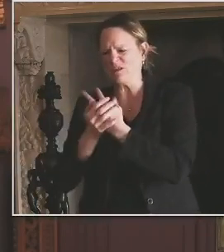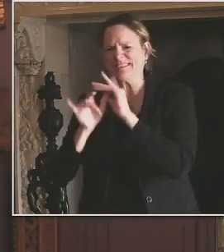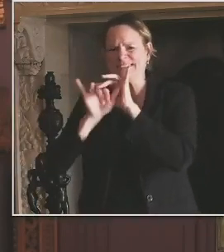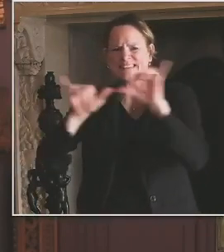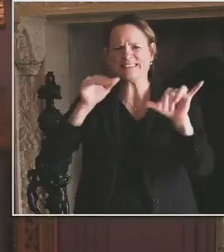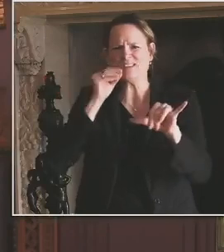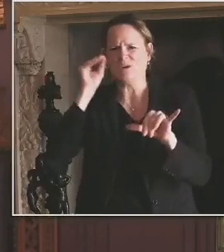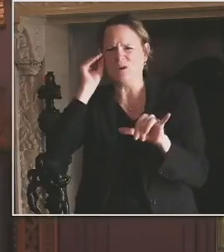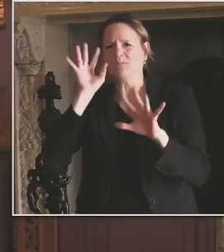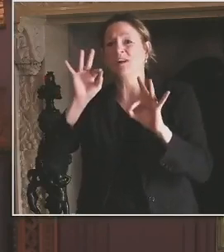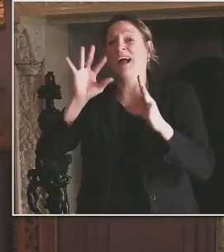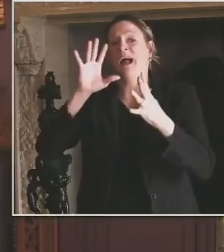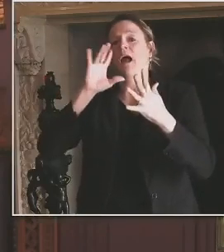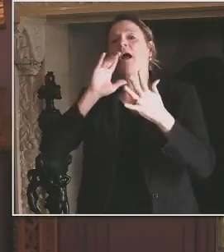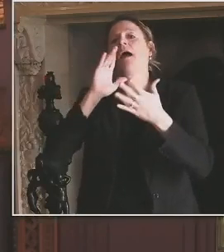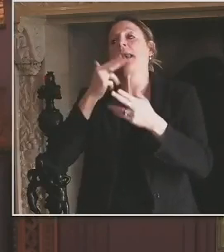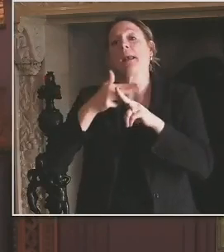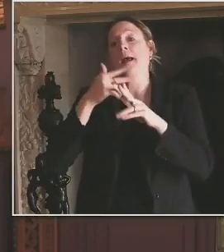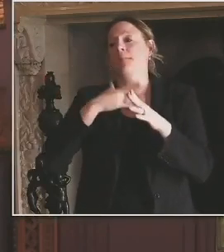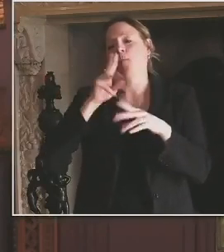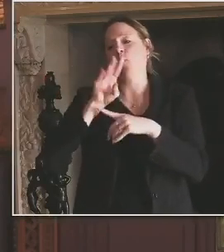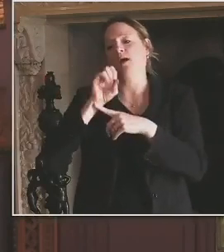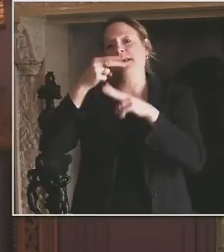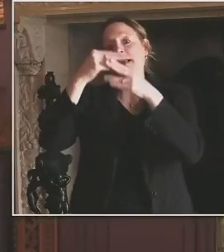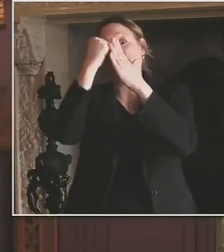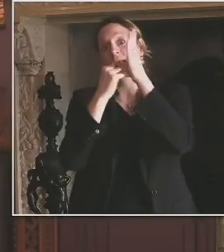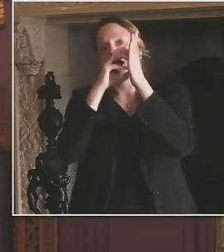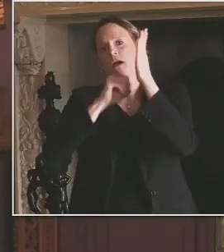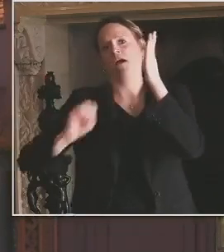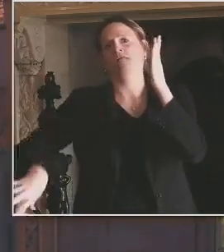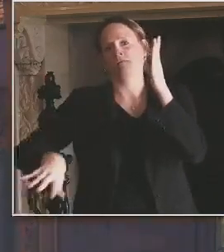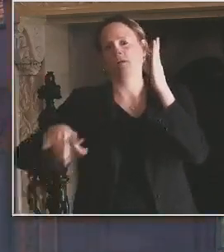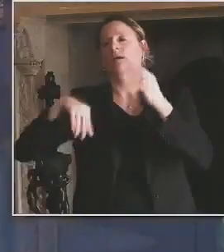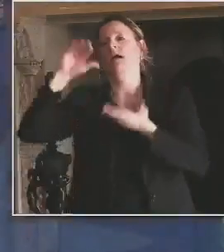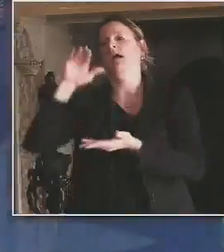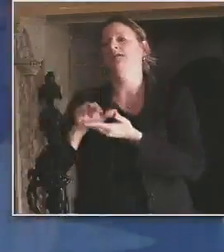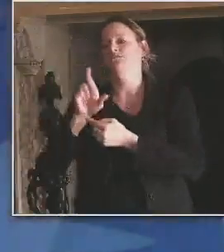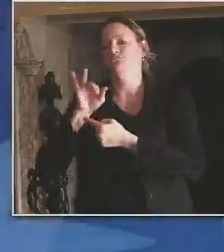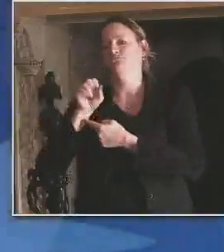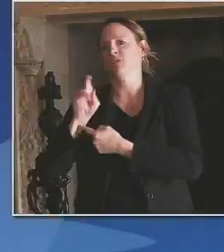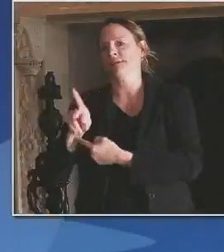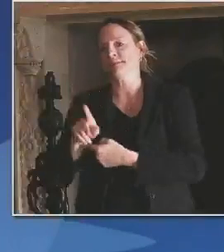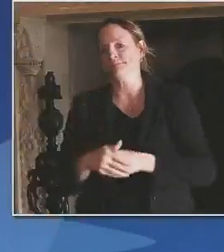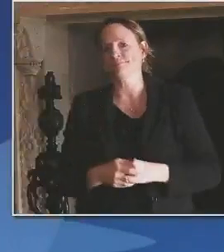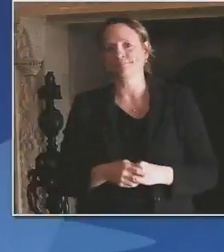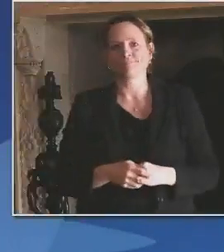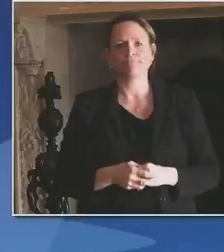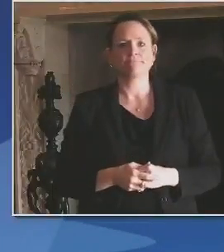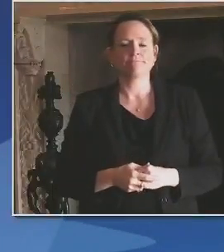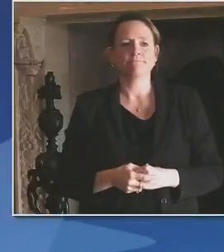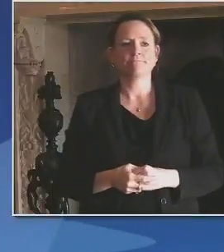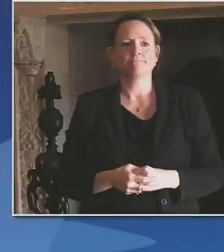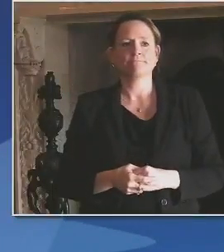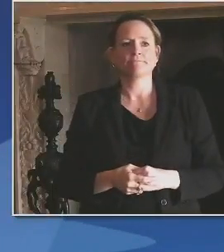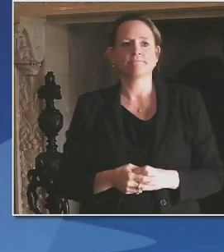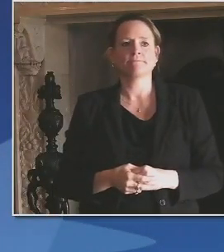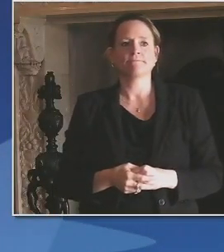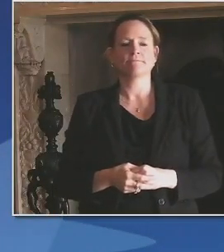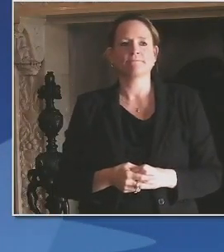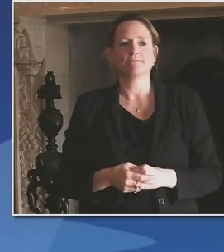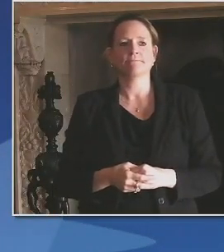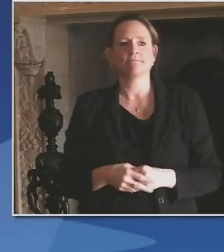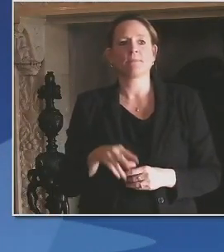other, then we can get off of their list. All right, the next question comes from Mitchell Schmidt, Wisconsin State